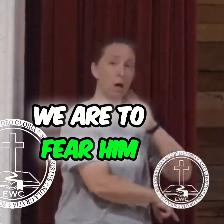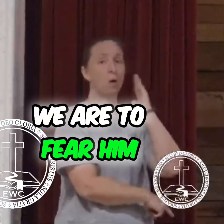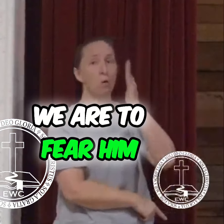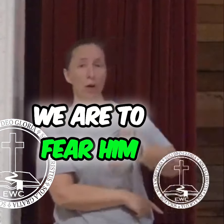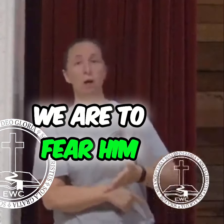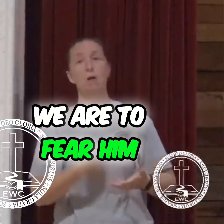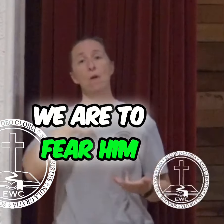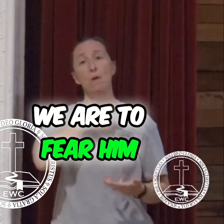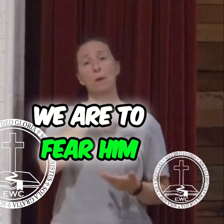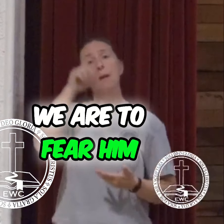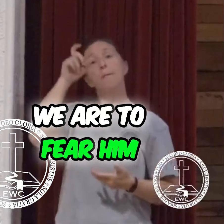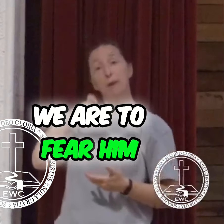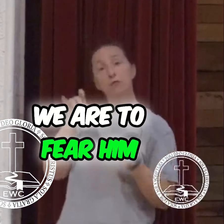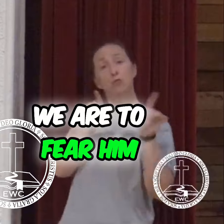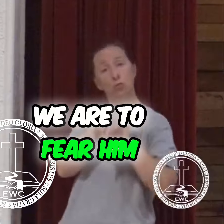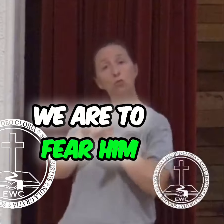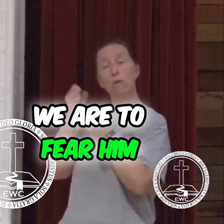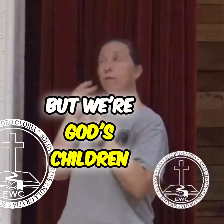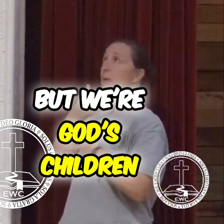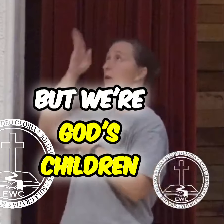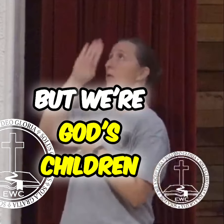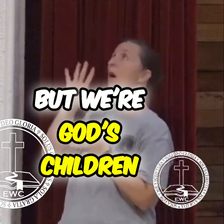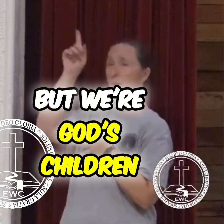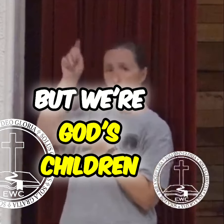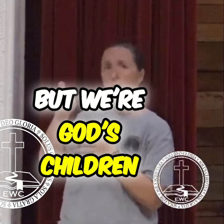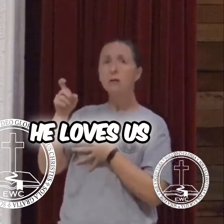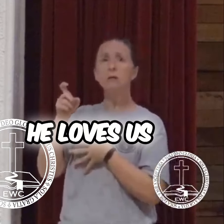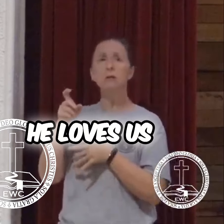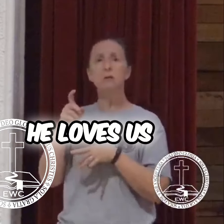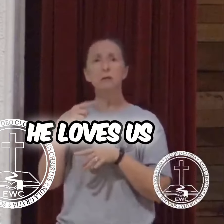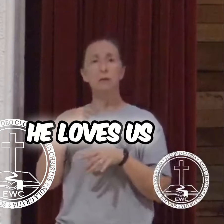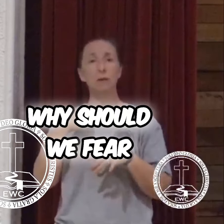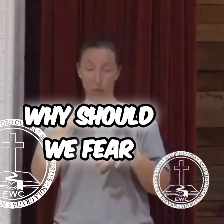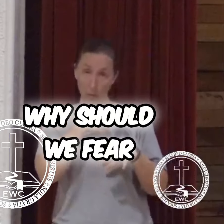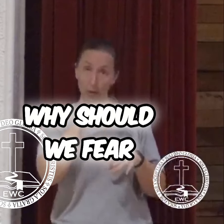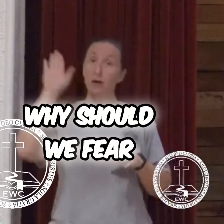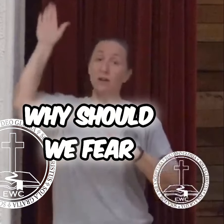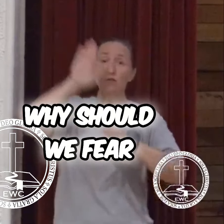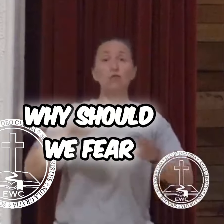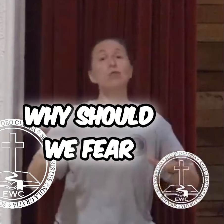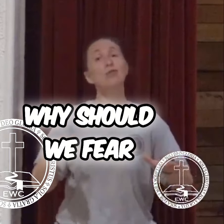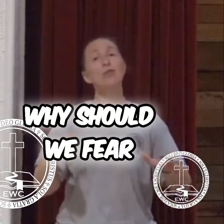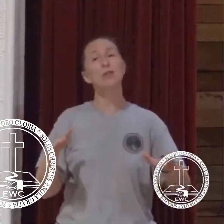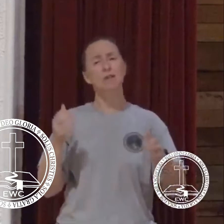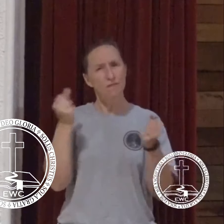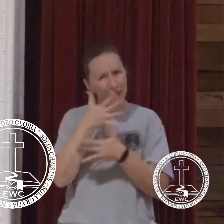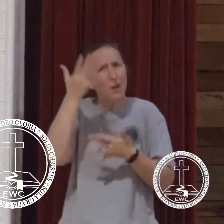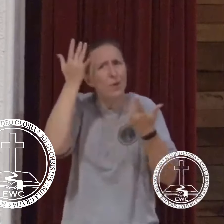We are to fear him. But we're God's children. He loves us. Why should we fear?